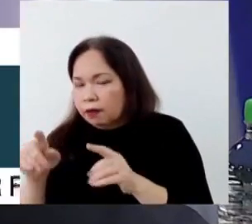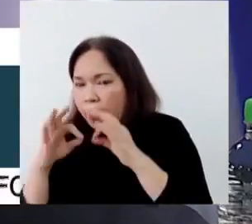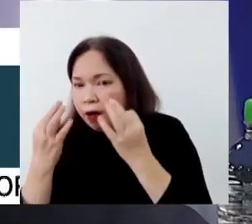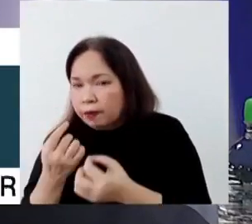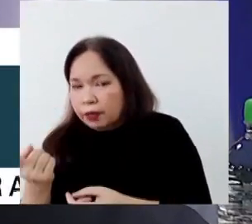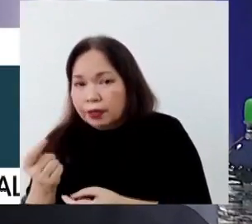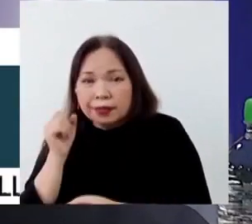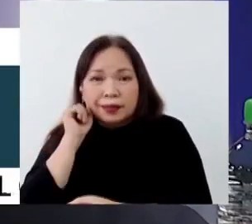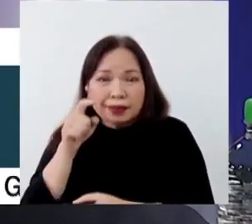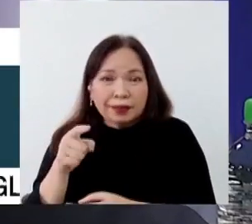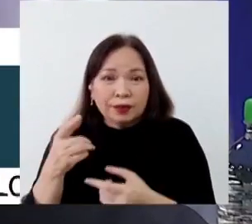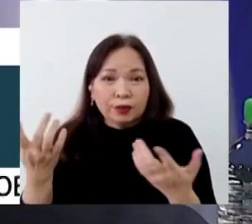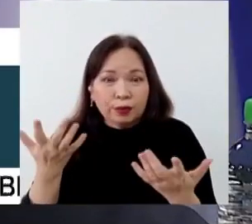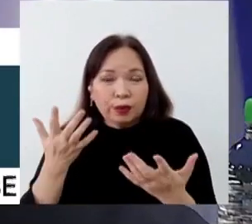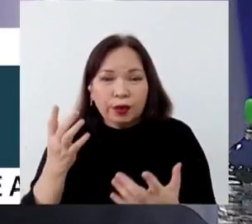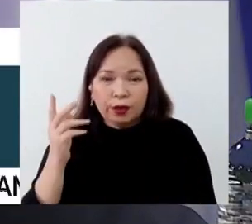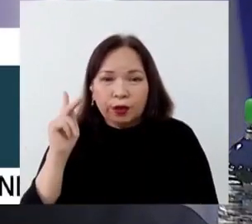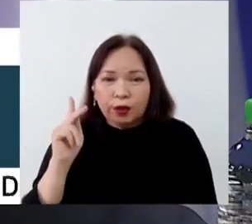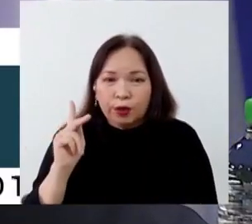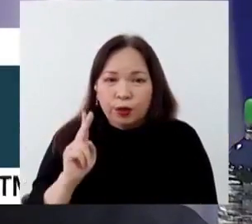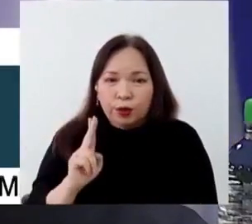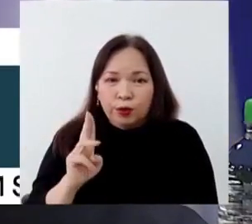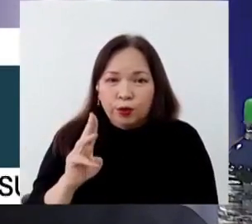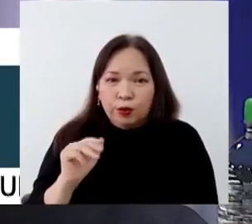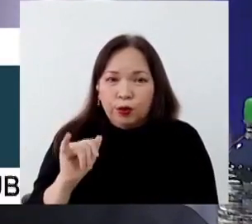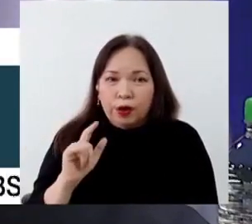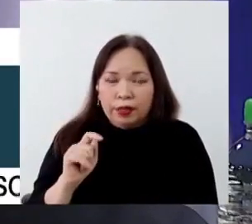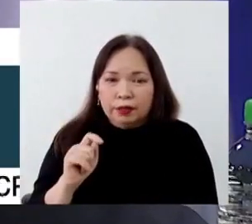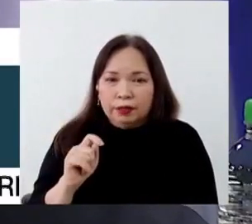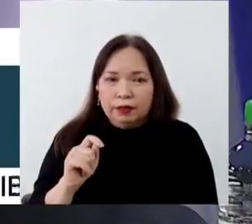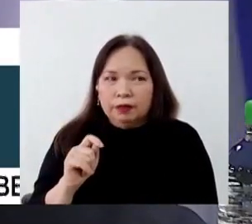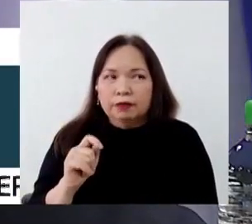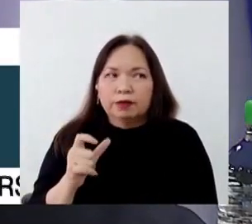actually, for the repatriation of remains.